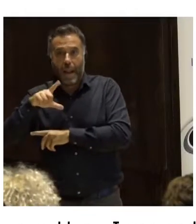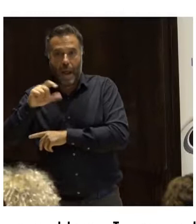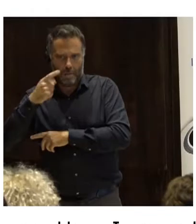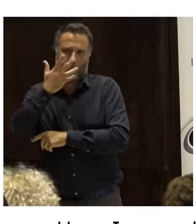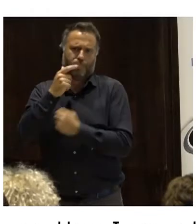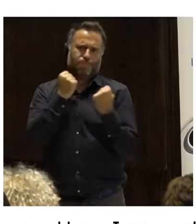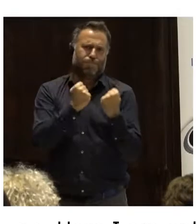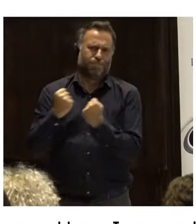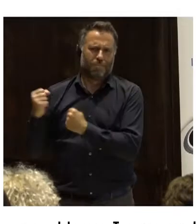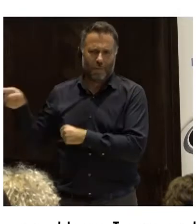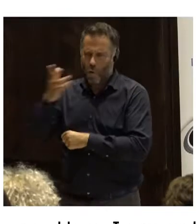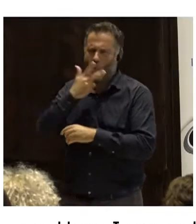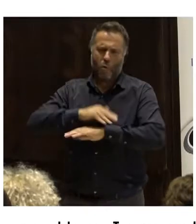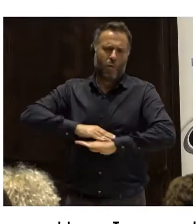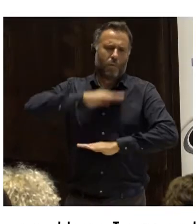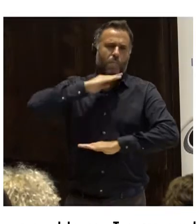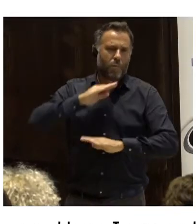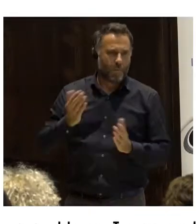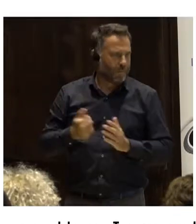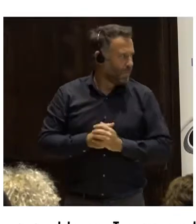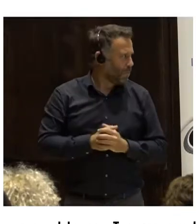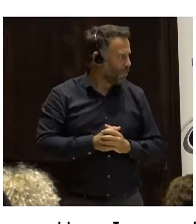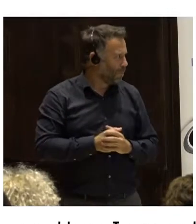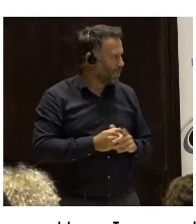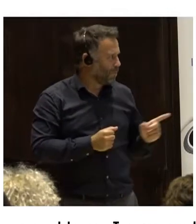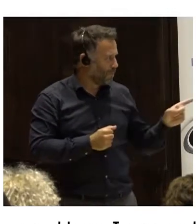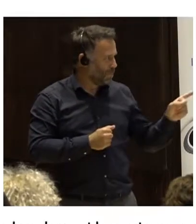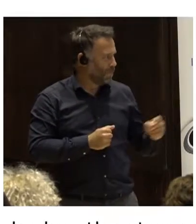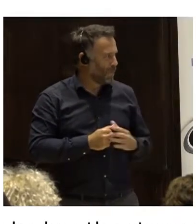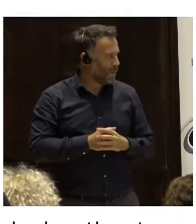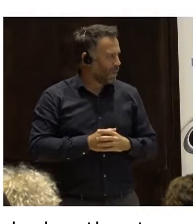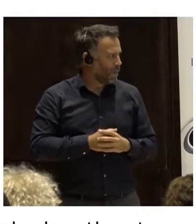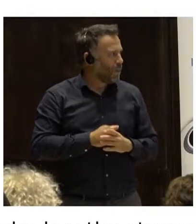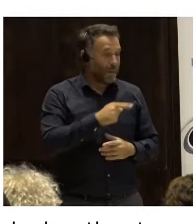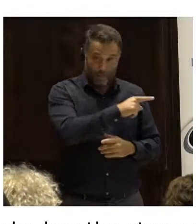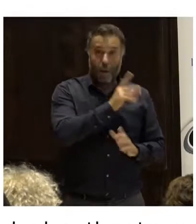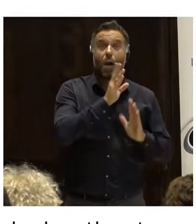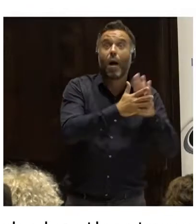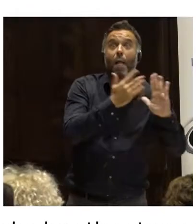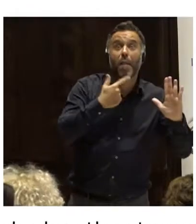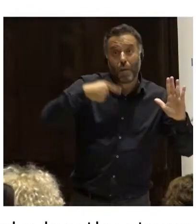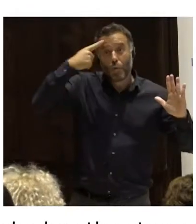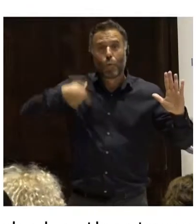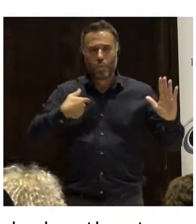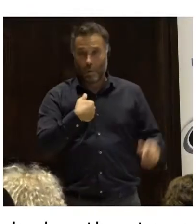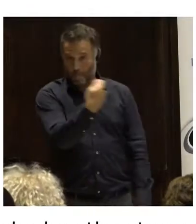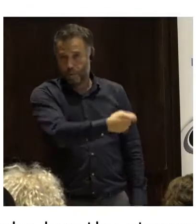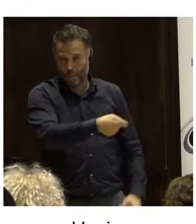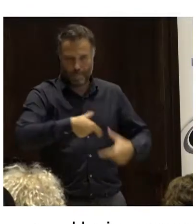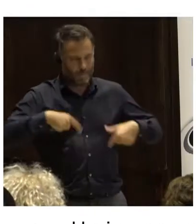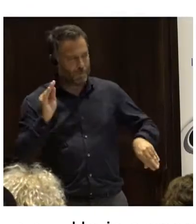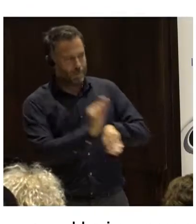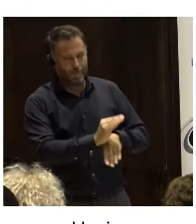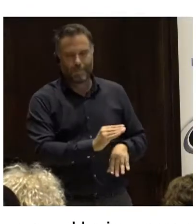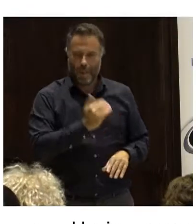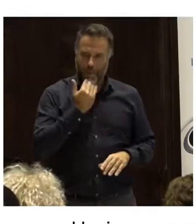mentioned, we need... He's a sponsor. I paid him. a scientific basis for